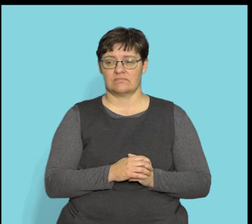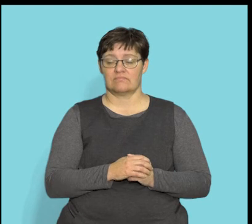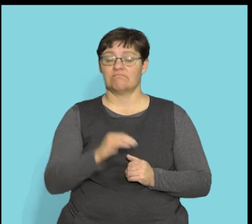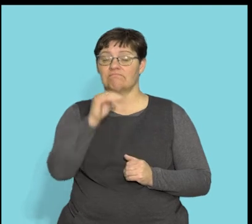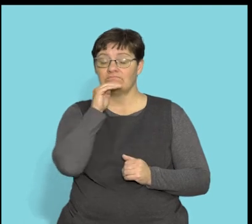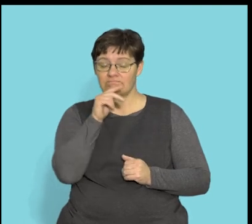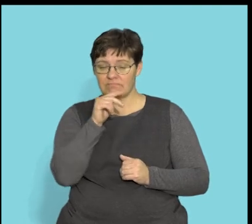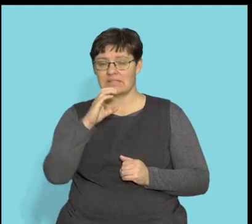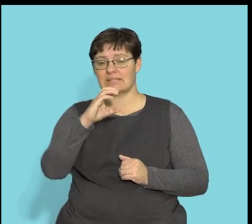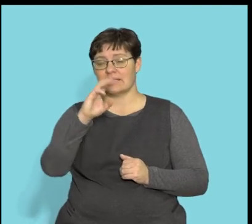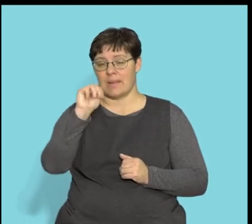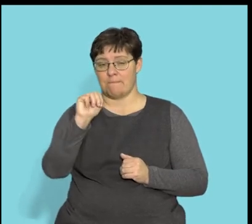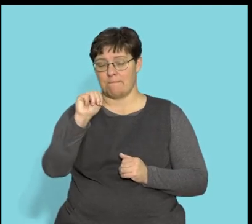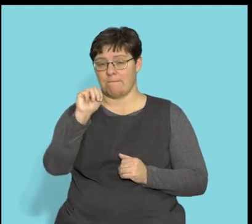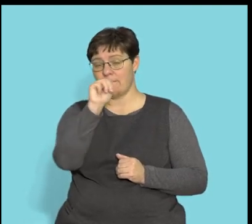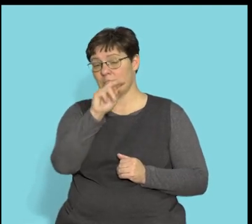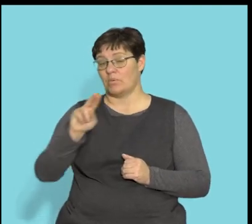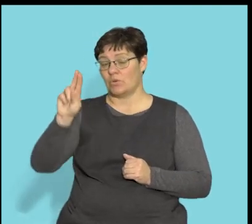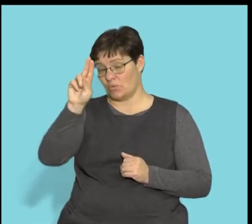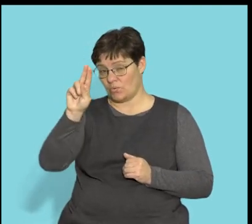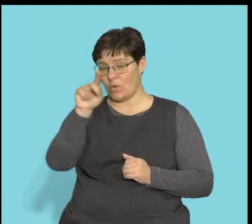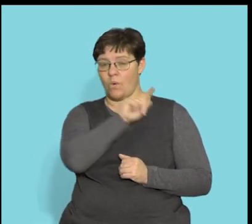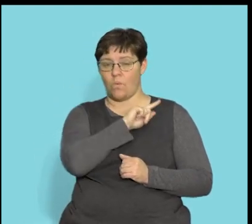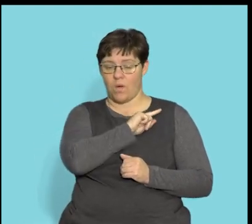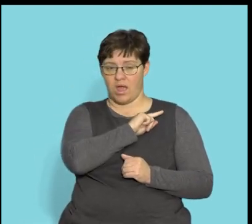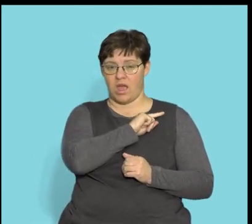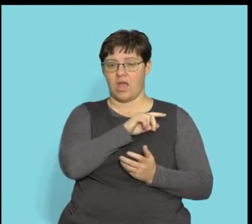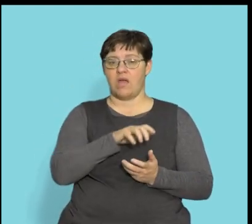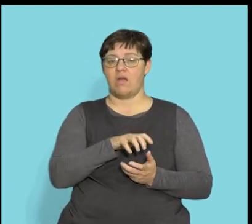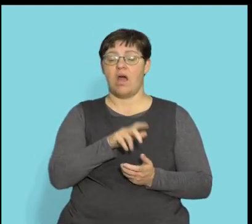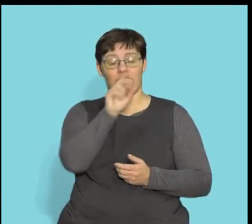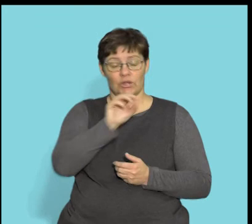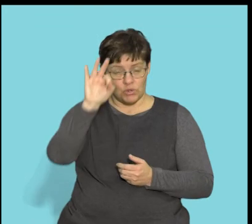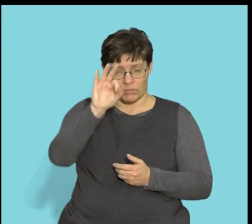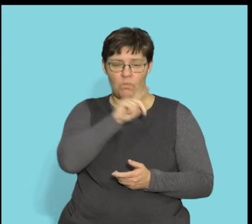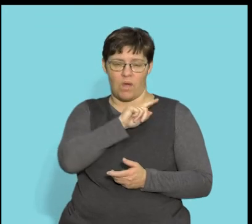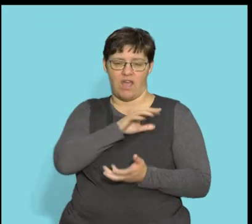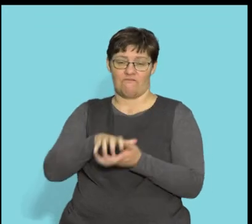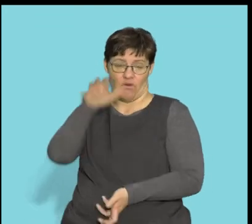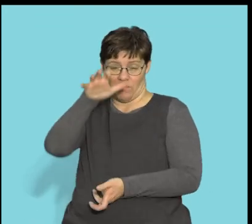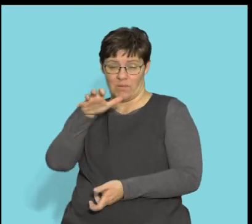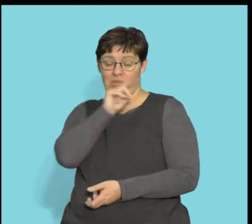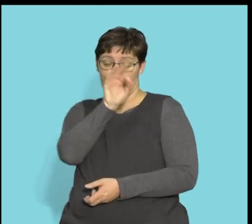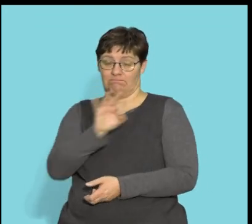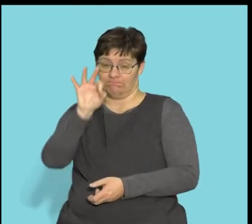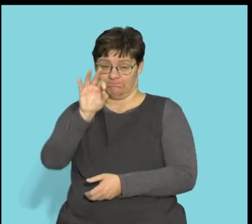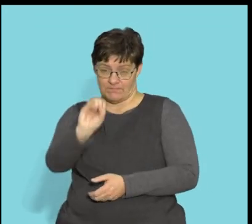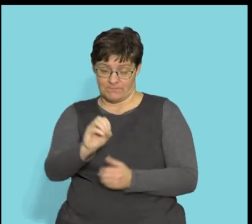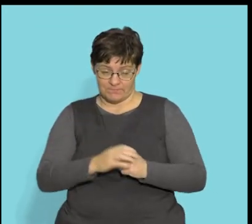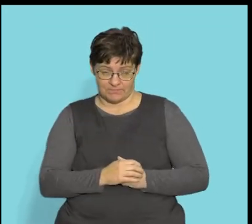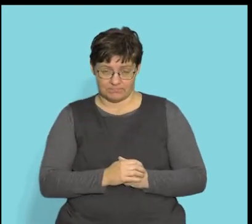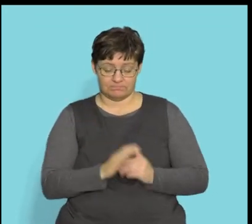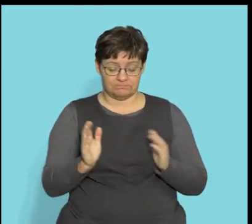And this is going to be centimeters cubed because it is a volume. Great, let's go on to the next part of the